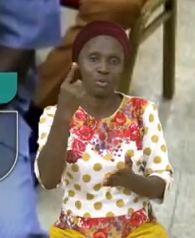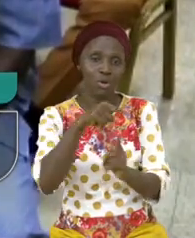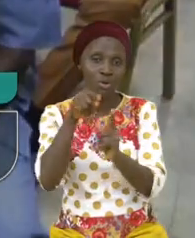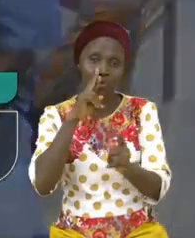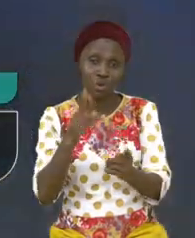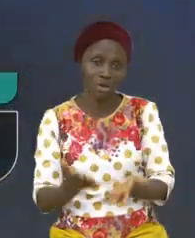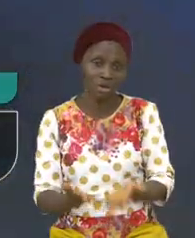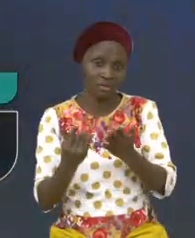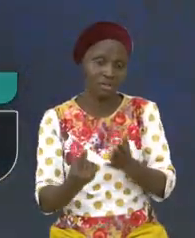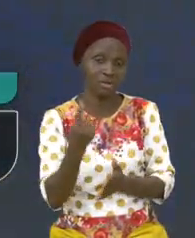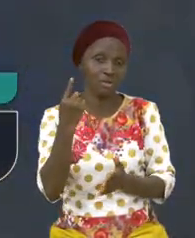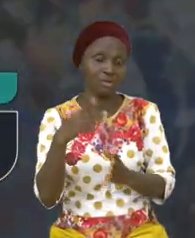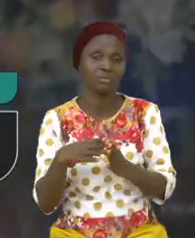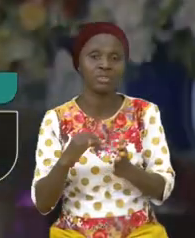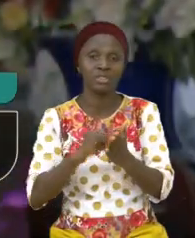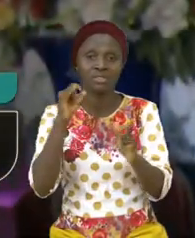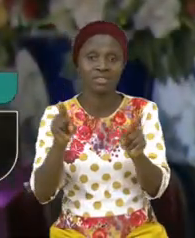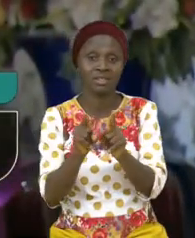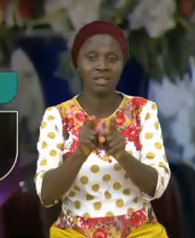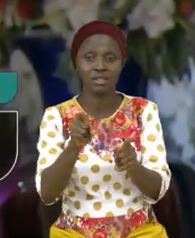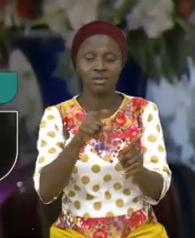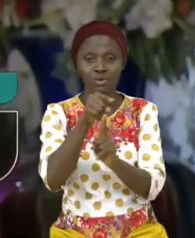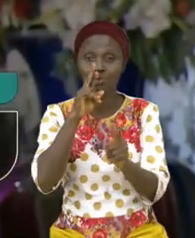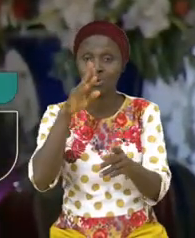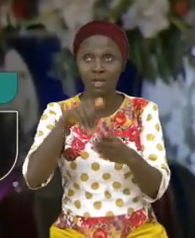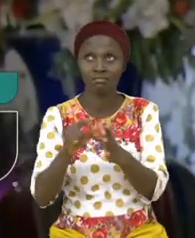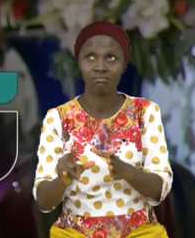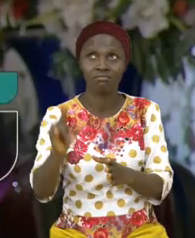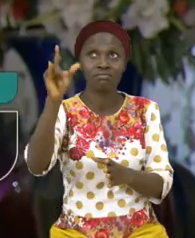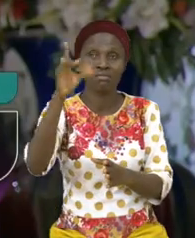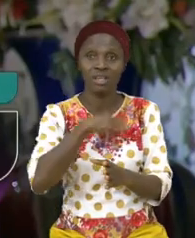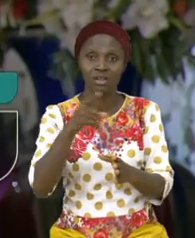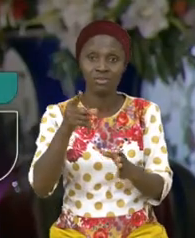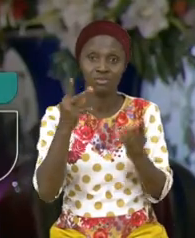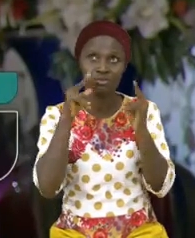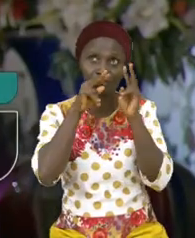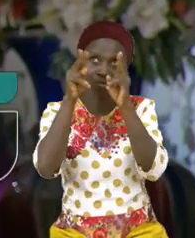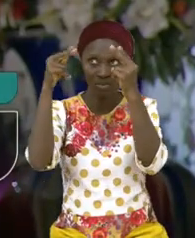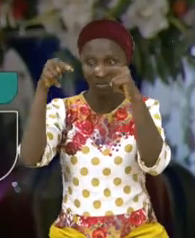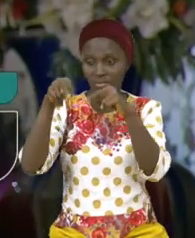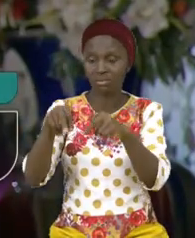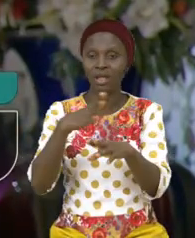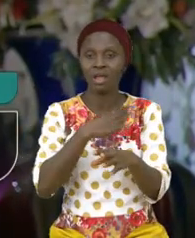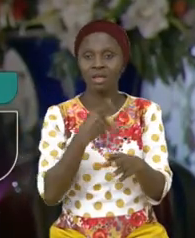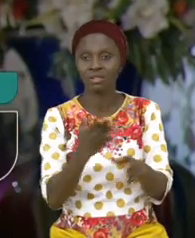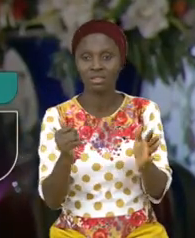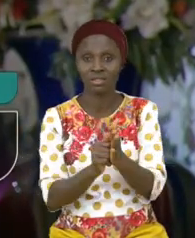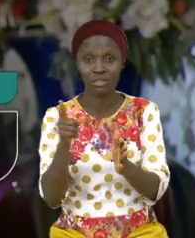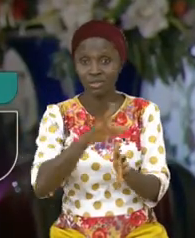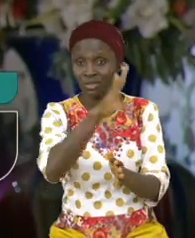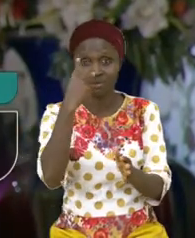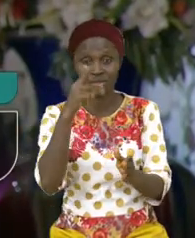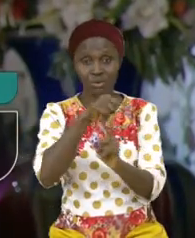are in an aeroplane and you look down, the things you never saw when you are in the car